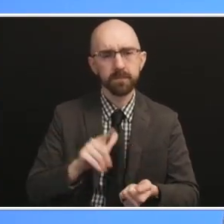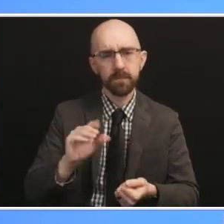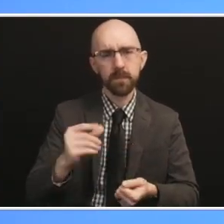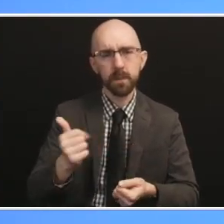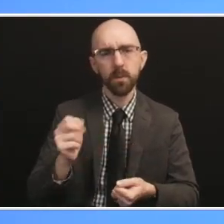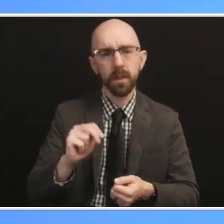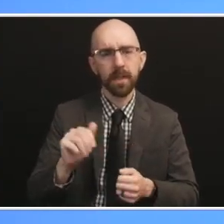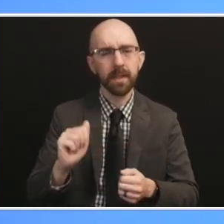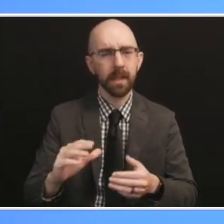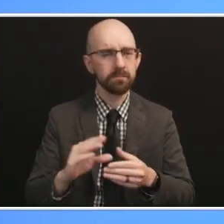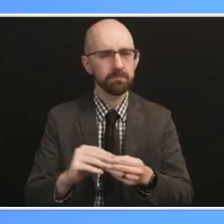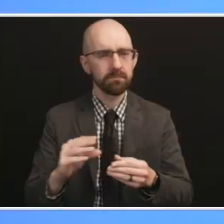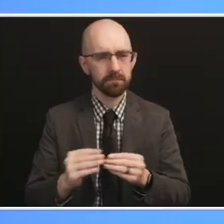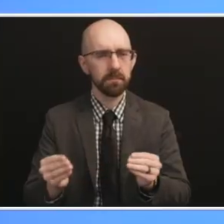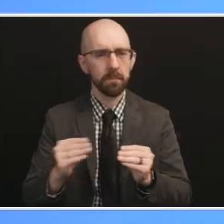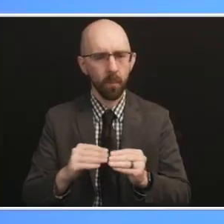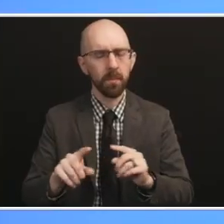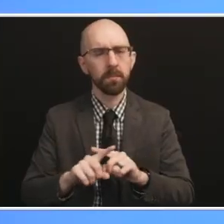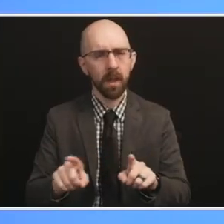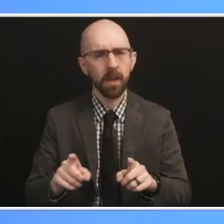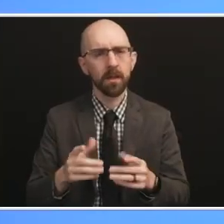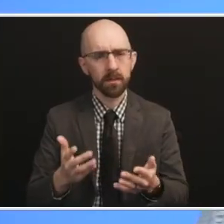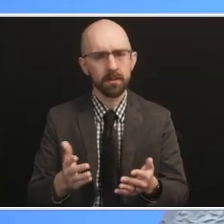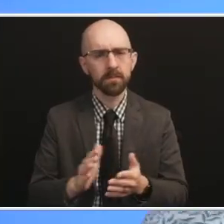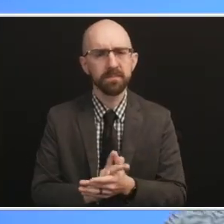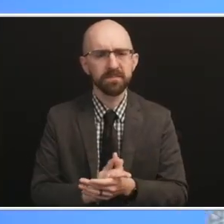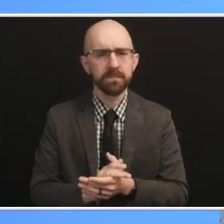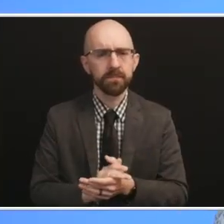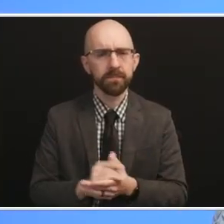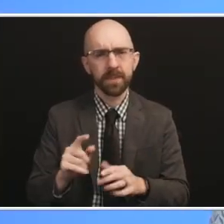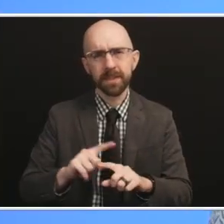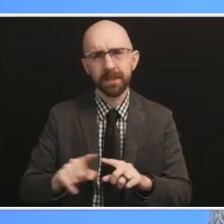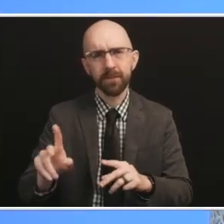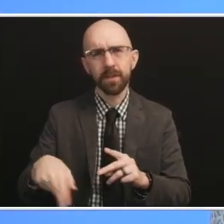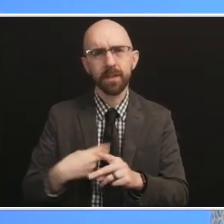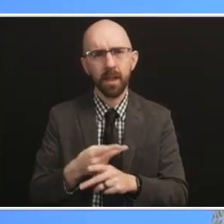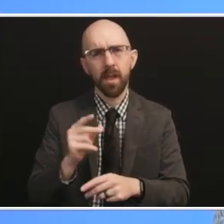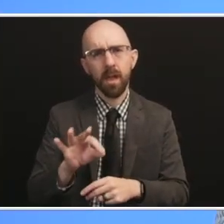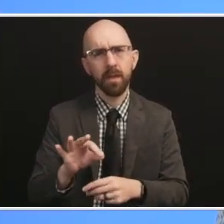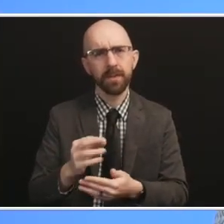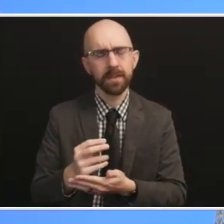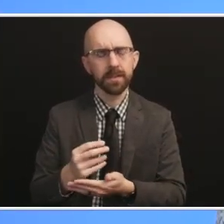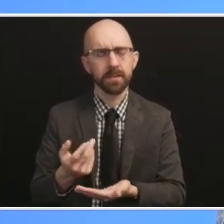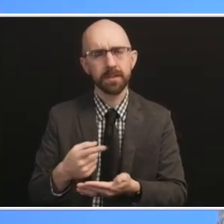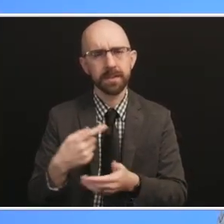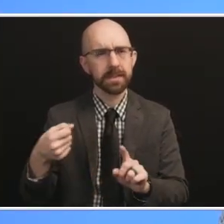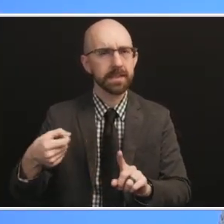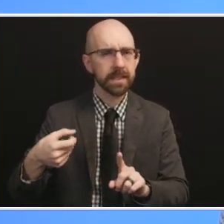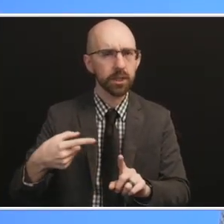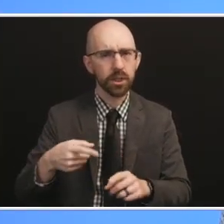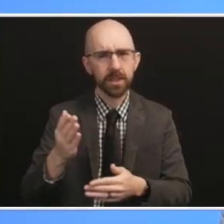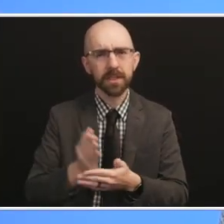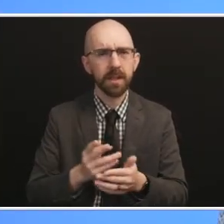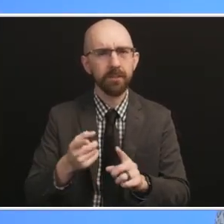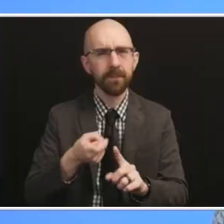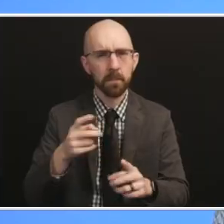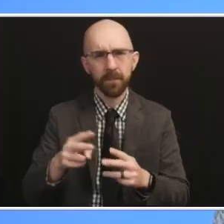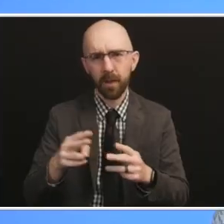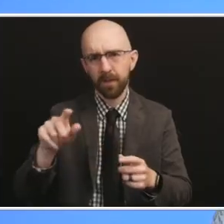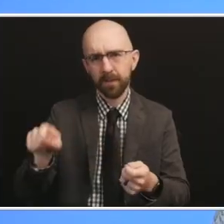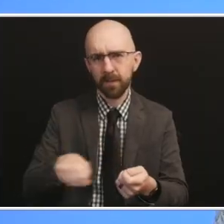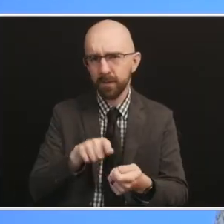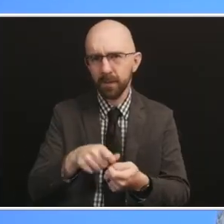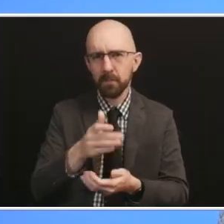bit more, but there are different types of seizures, and some come from a very focal part of the brain,